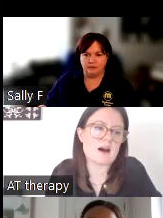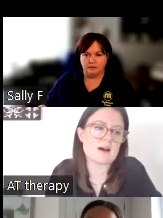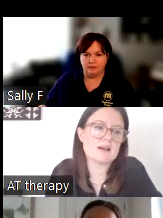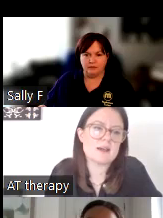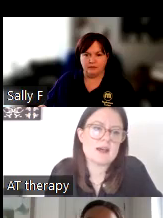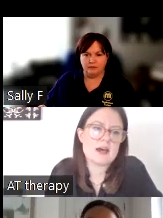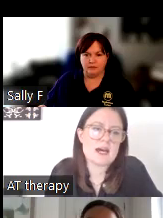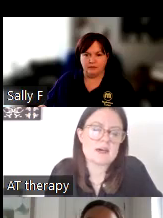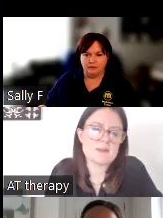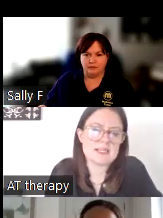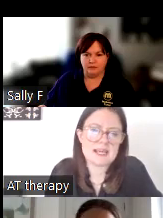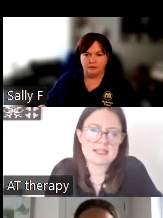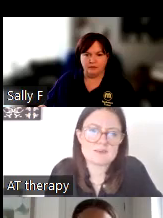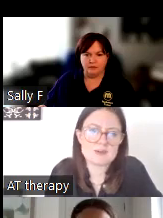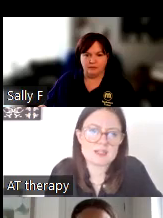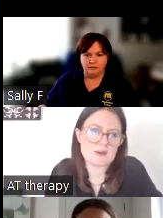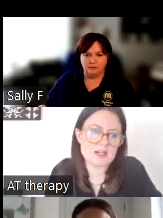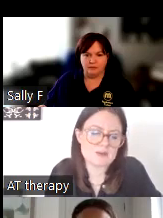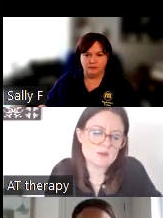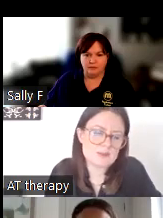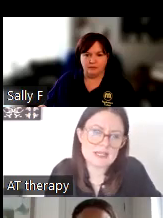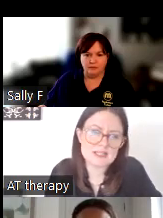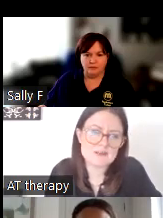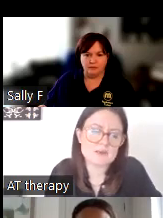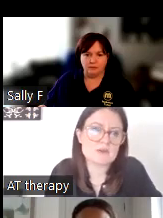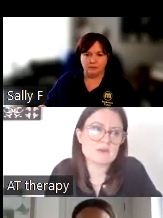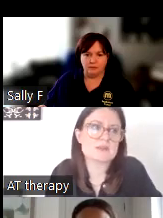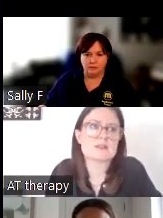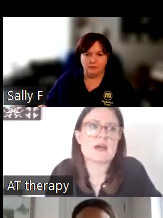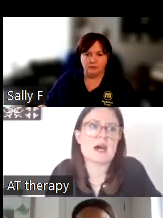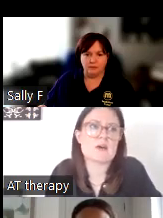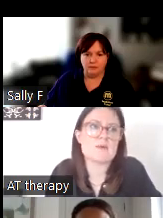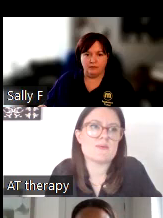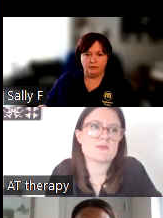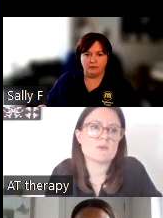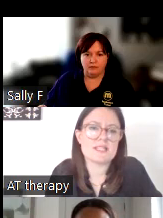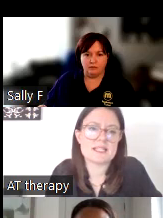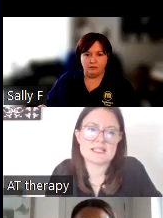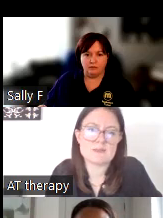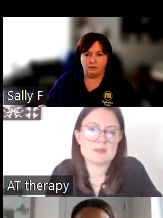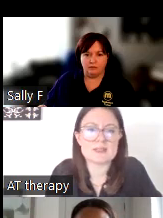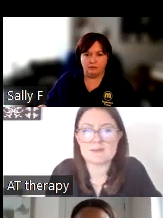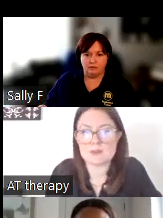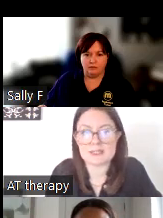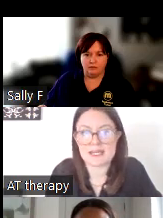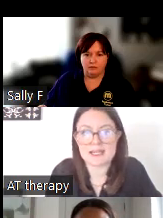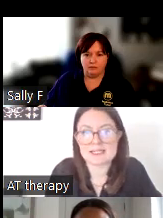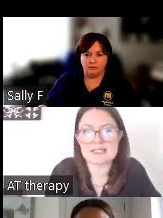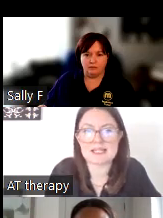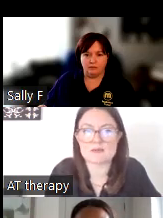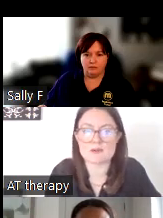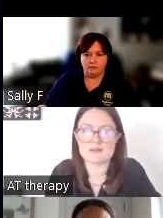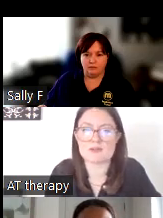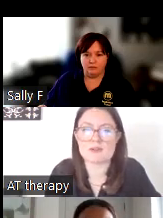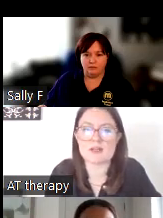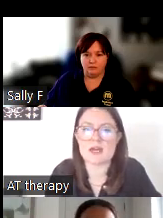ones are PCS symbols that you might know as board maker symbols, widget symbols, symbol sticks.